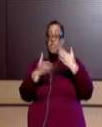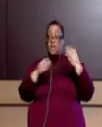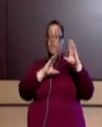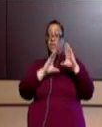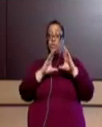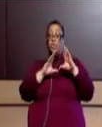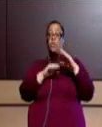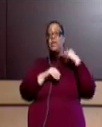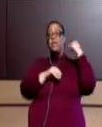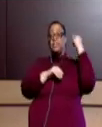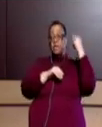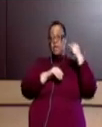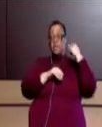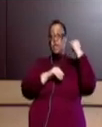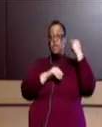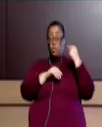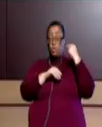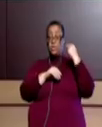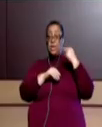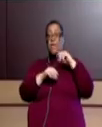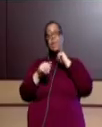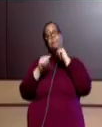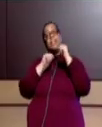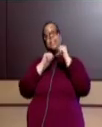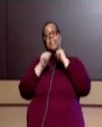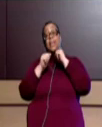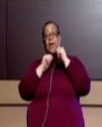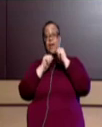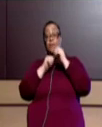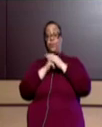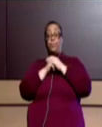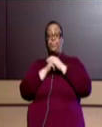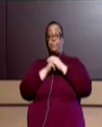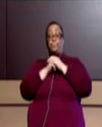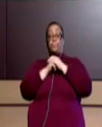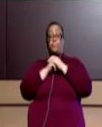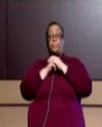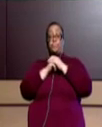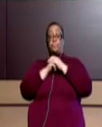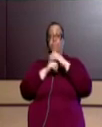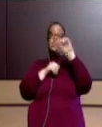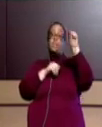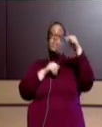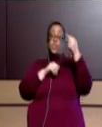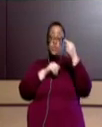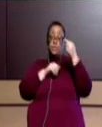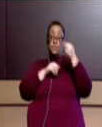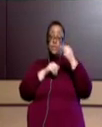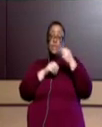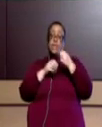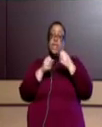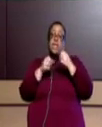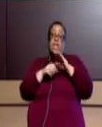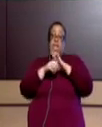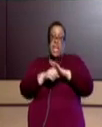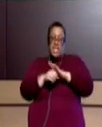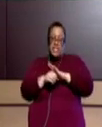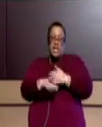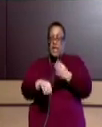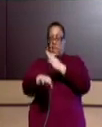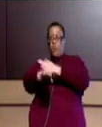be losing it and be in denial. The first thing is the anxiety will begin to increase.